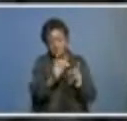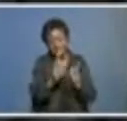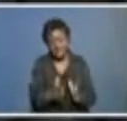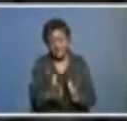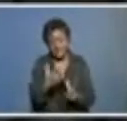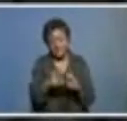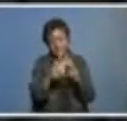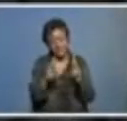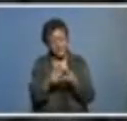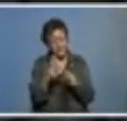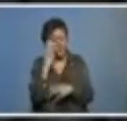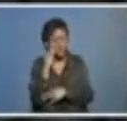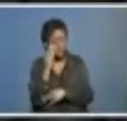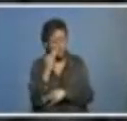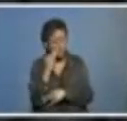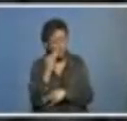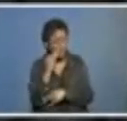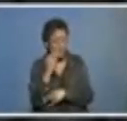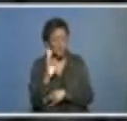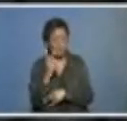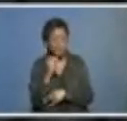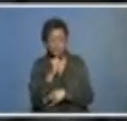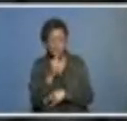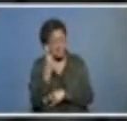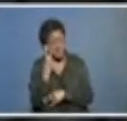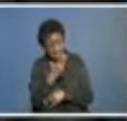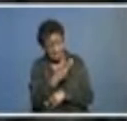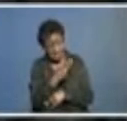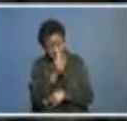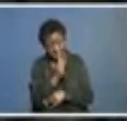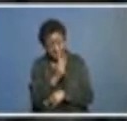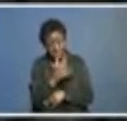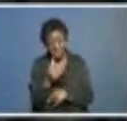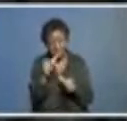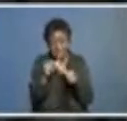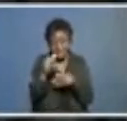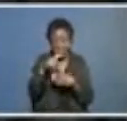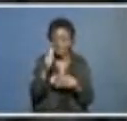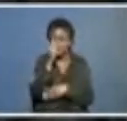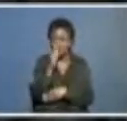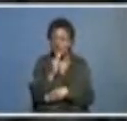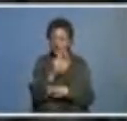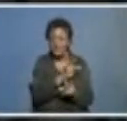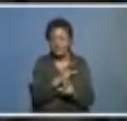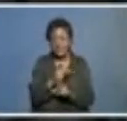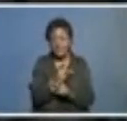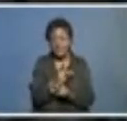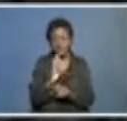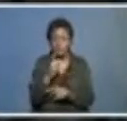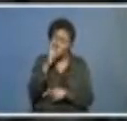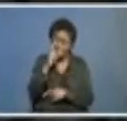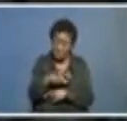very experienced. We will not see the patient. They will stay usually within private care. And so we